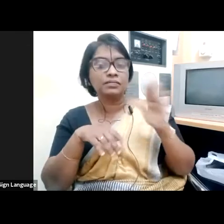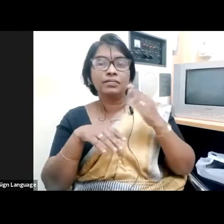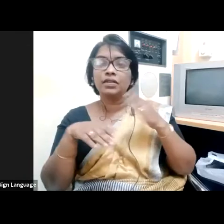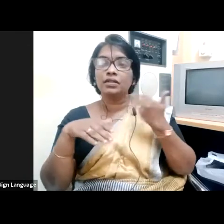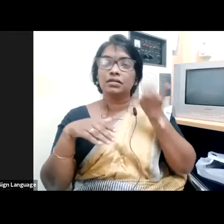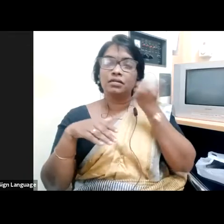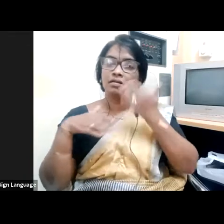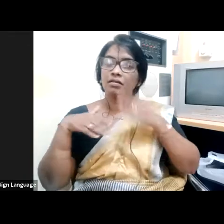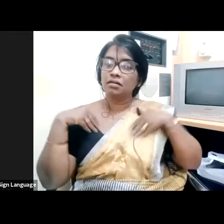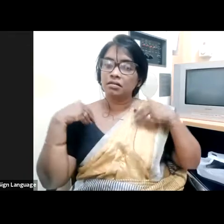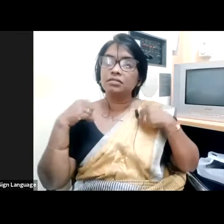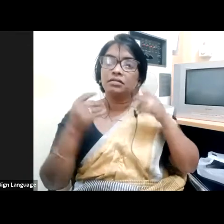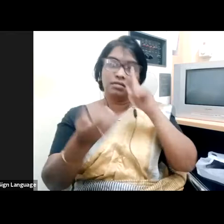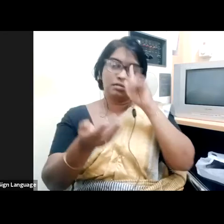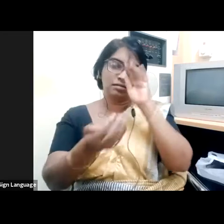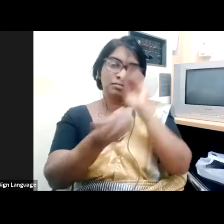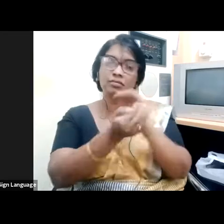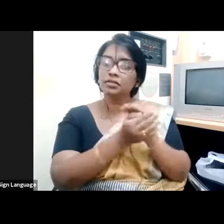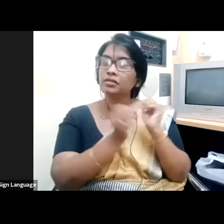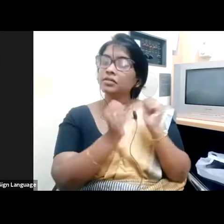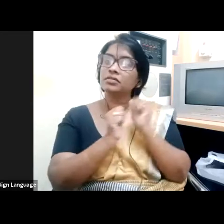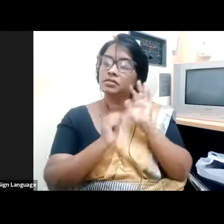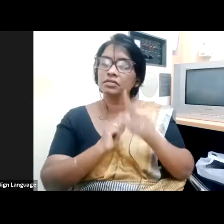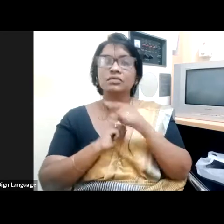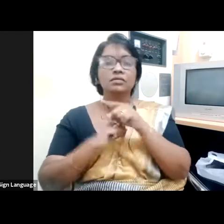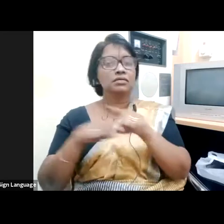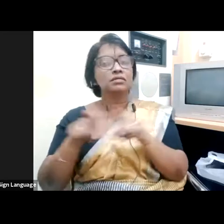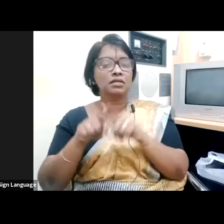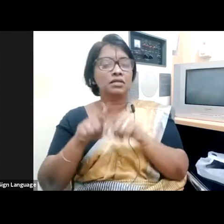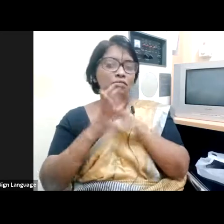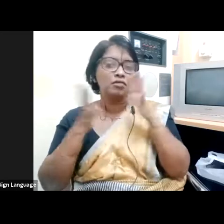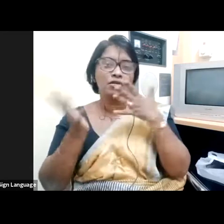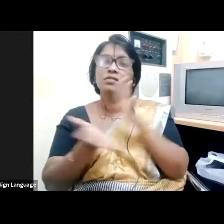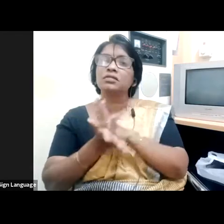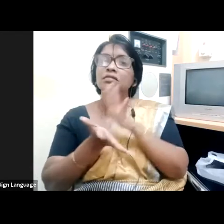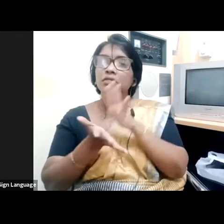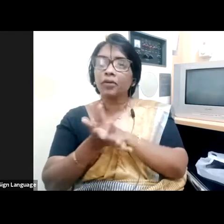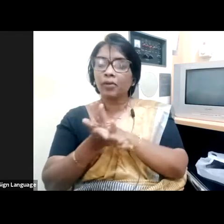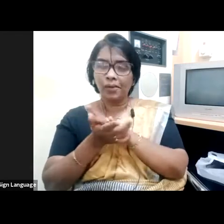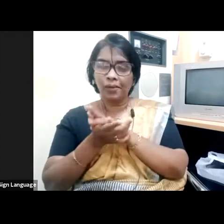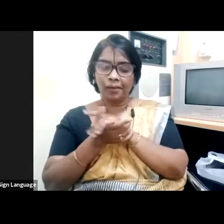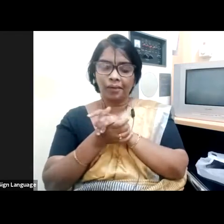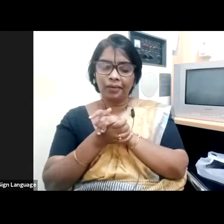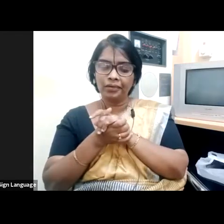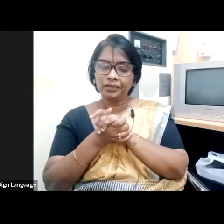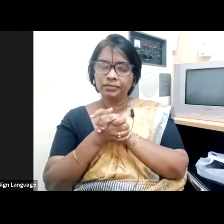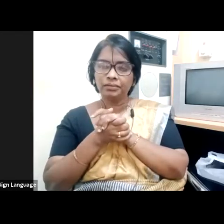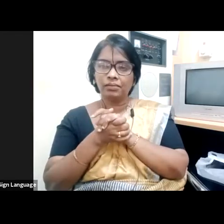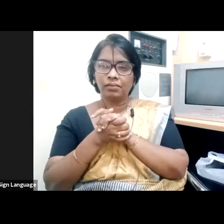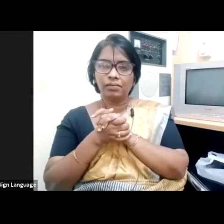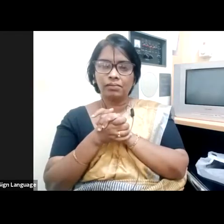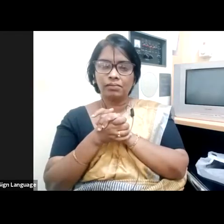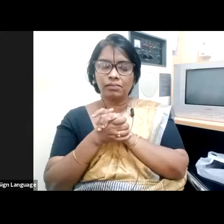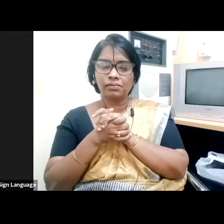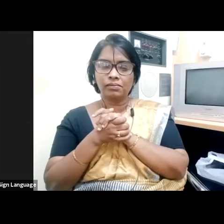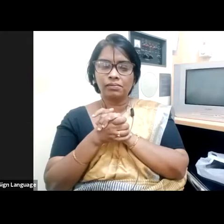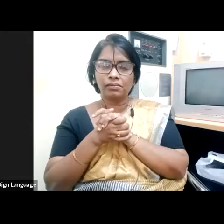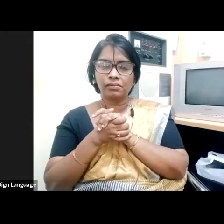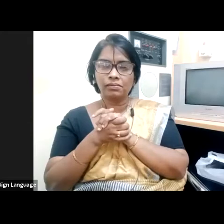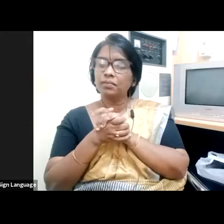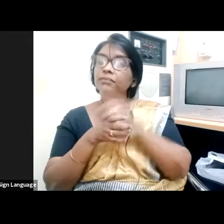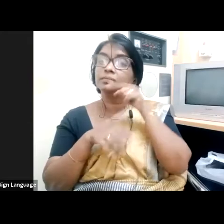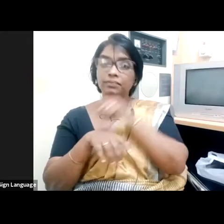driving this through products that are reusable, that are apparel solutions, and then by nature, something that you would use,